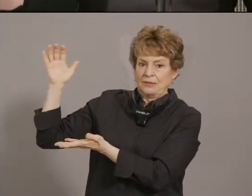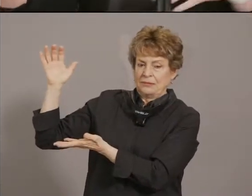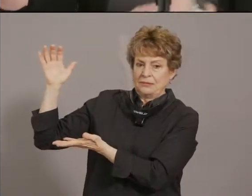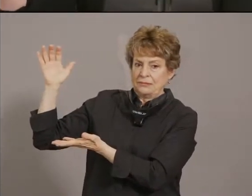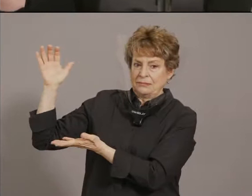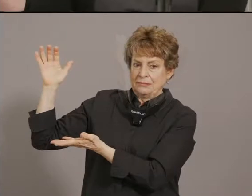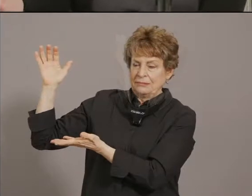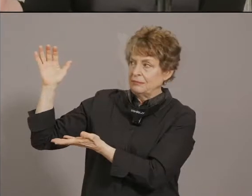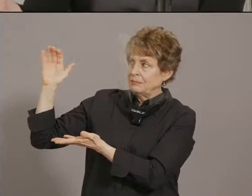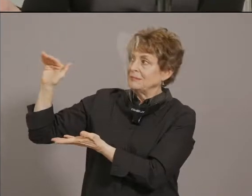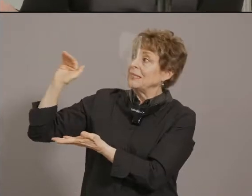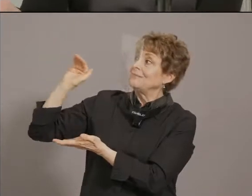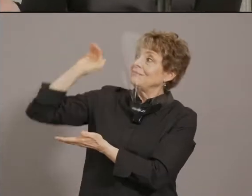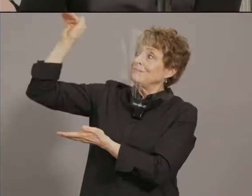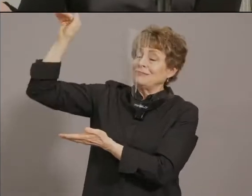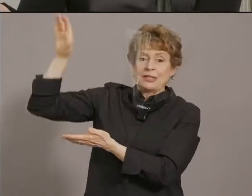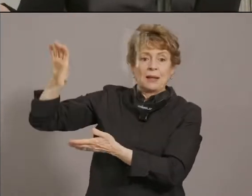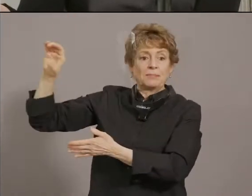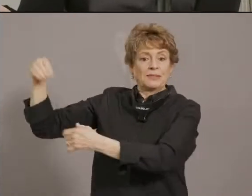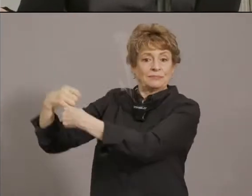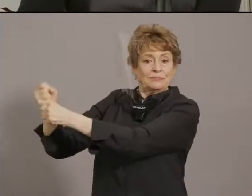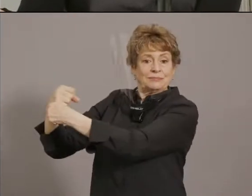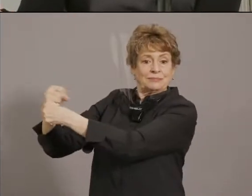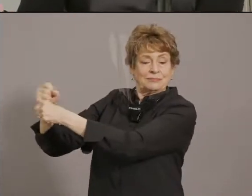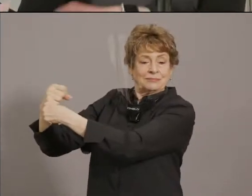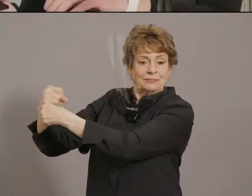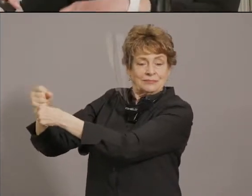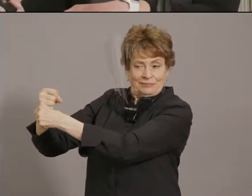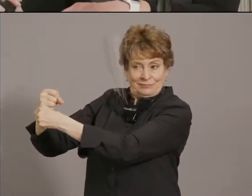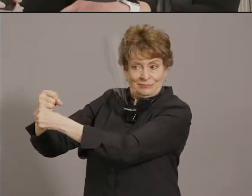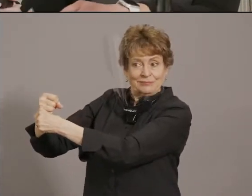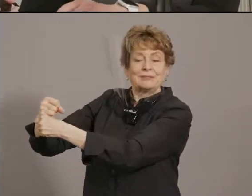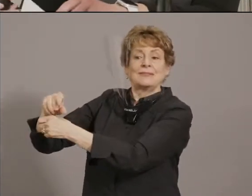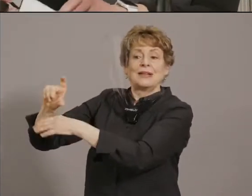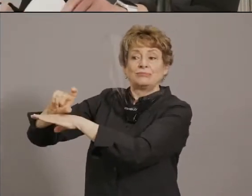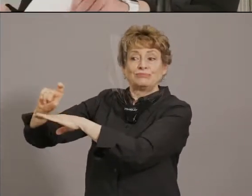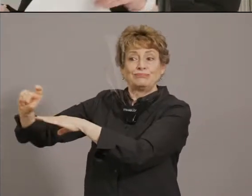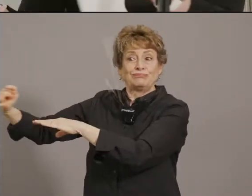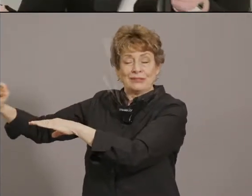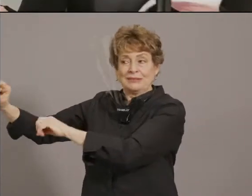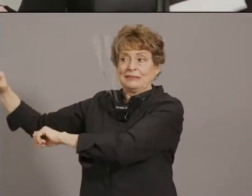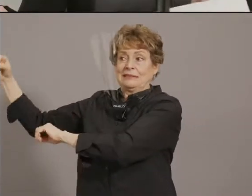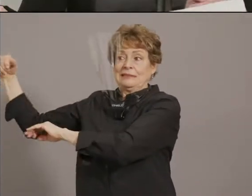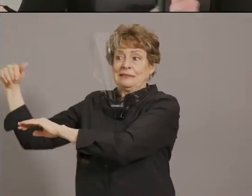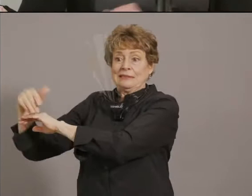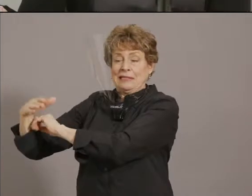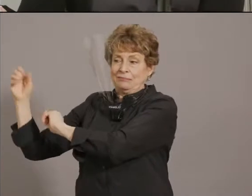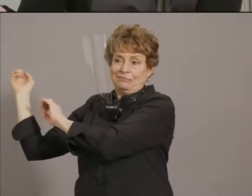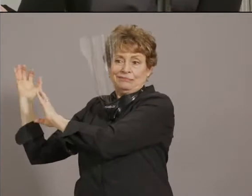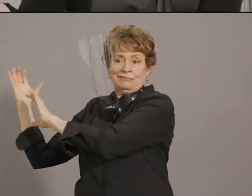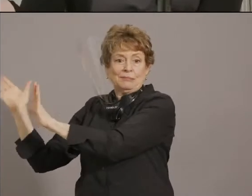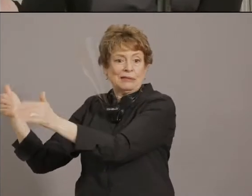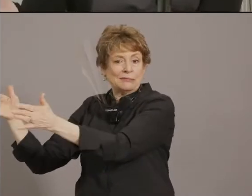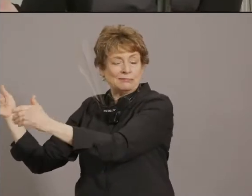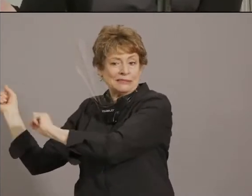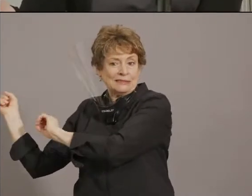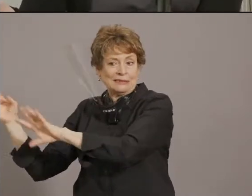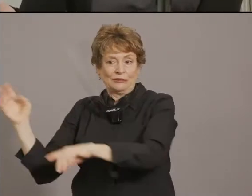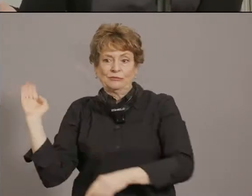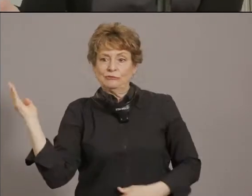directly ship the vaccine to the partners who will be vaccinating.